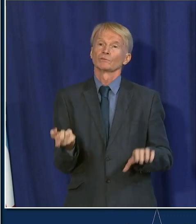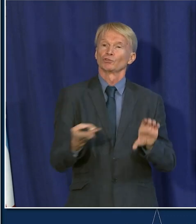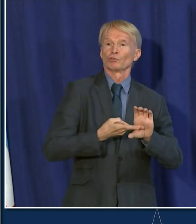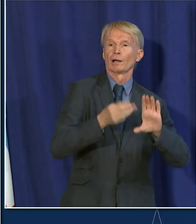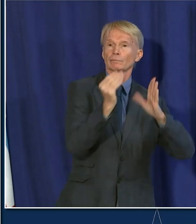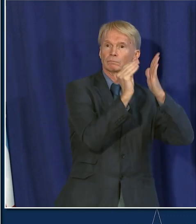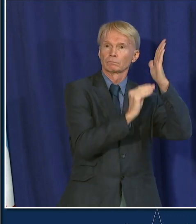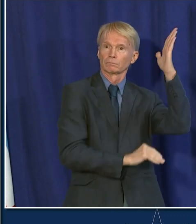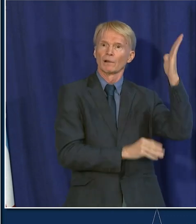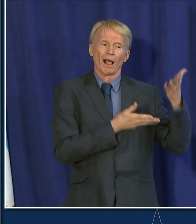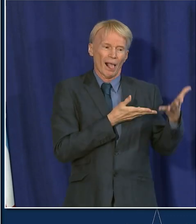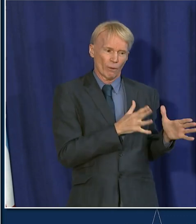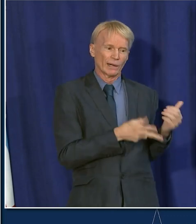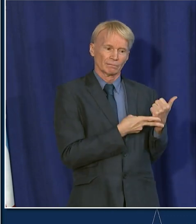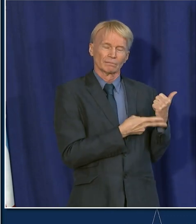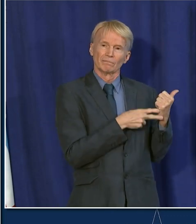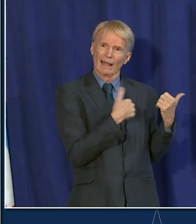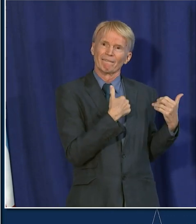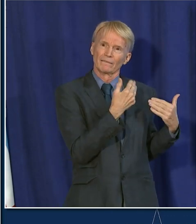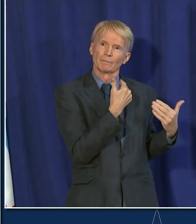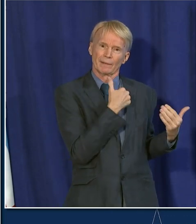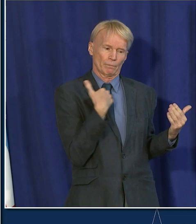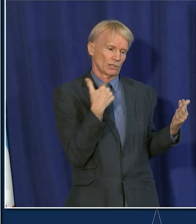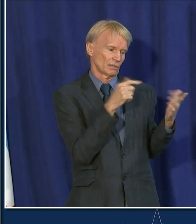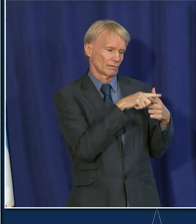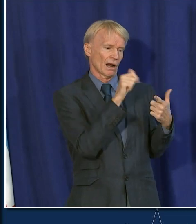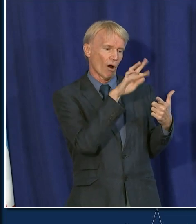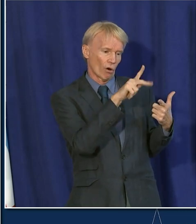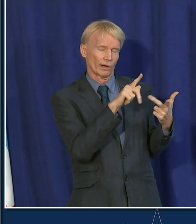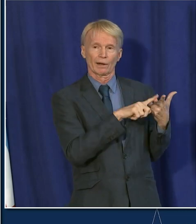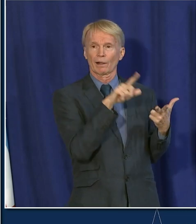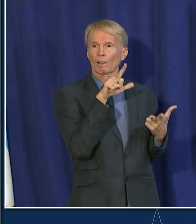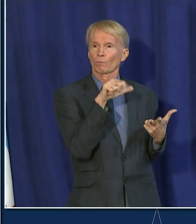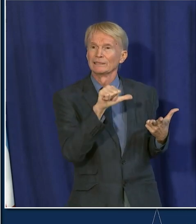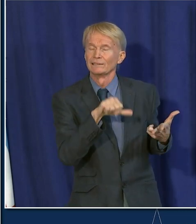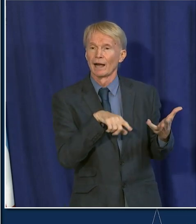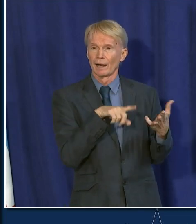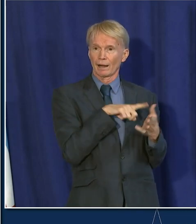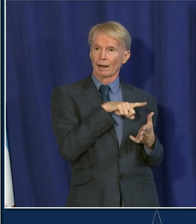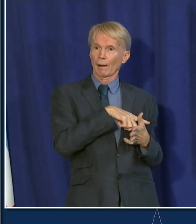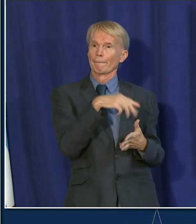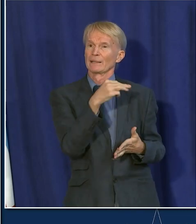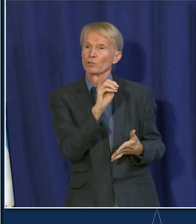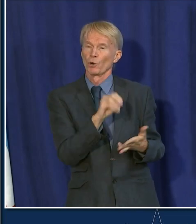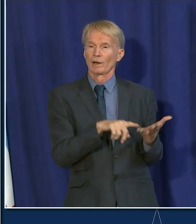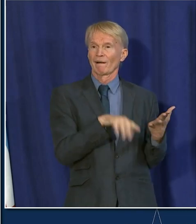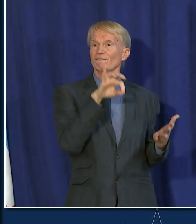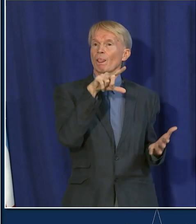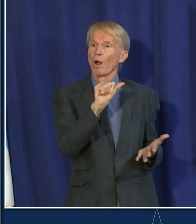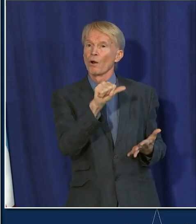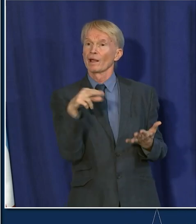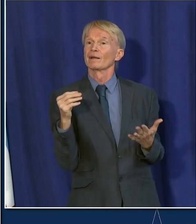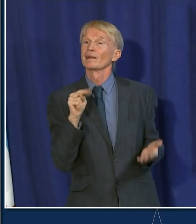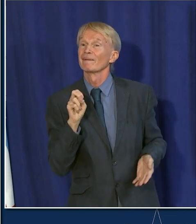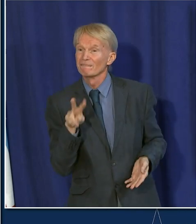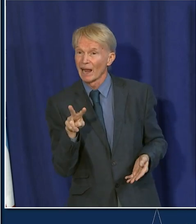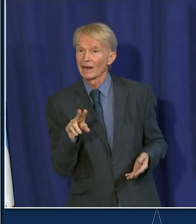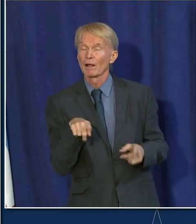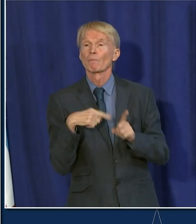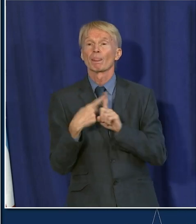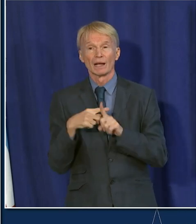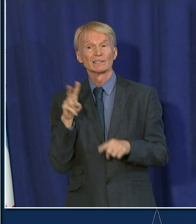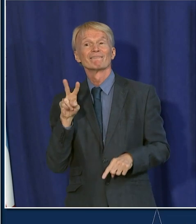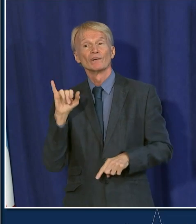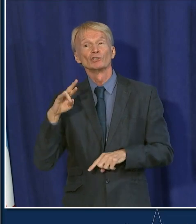the states that were already on the list: Arkansas, Louisiana, Missouri, Florida, and Nevada, as well as the Virgin